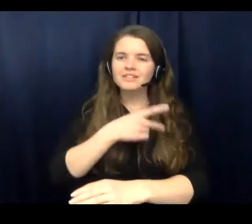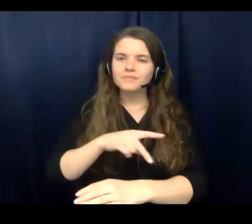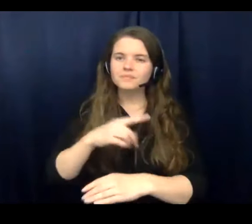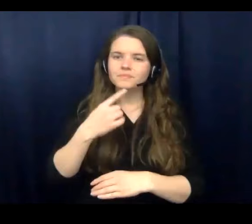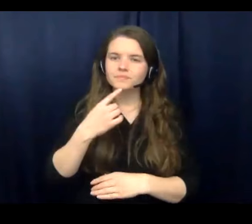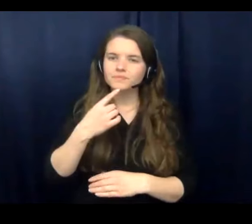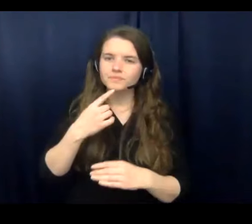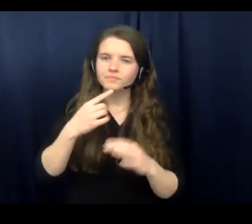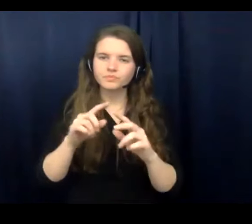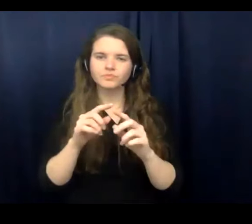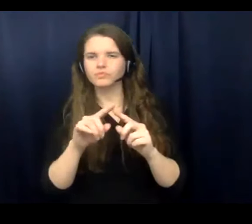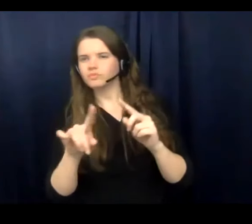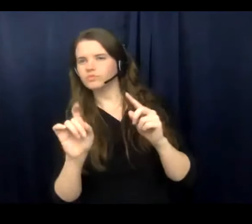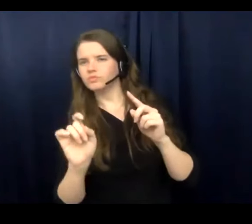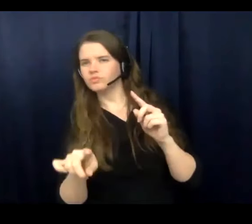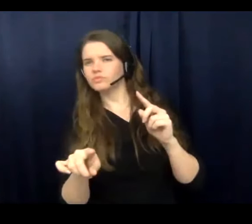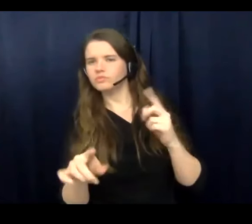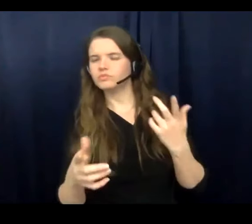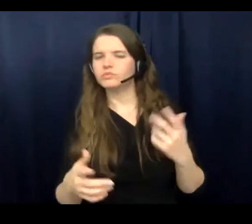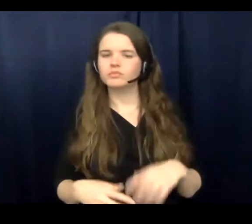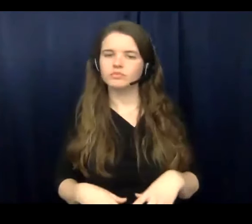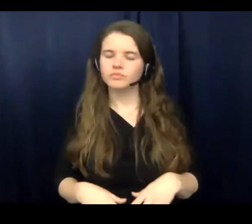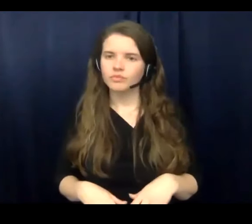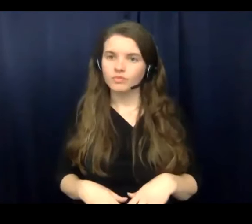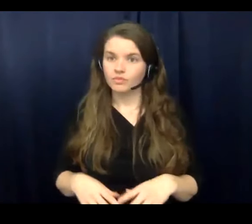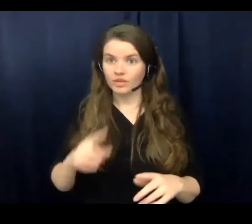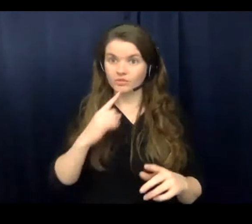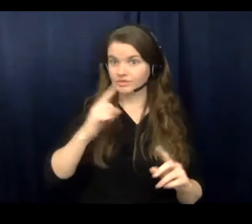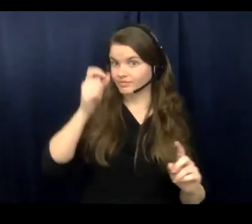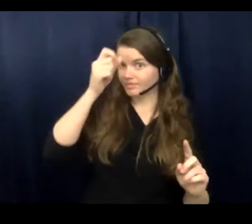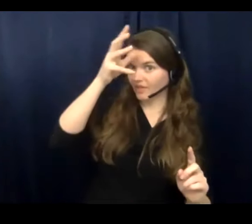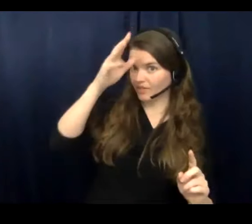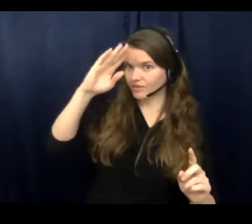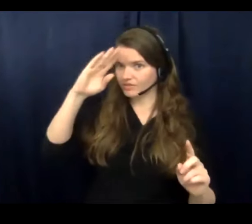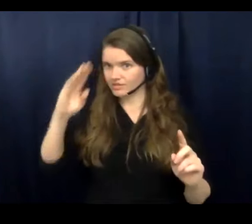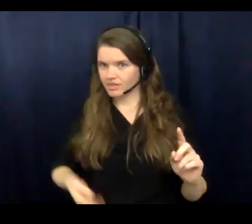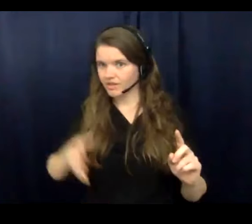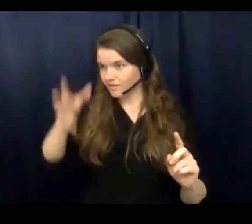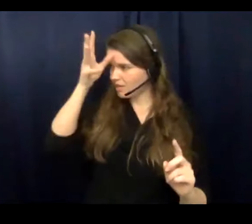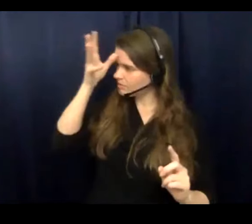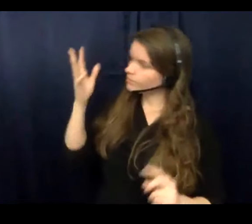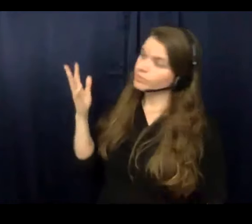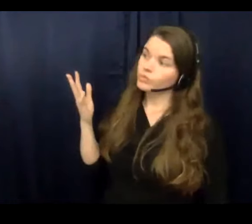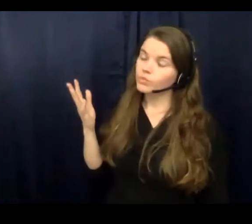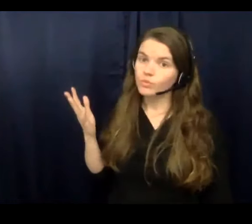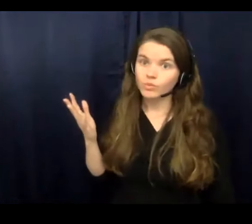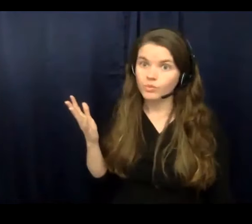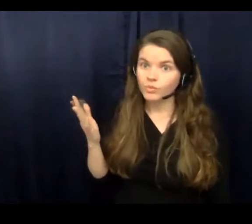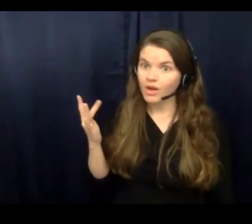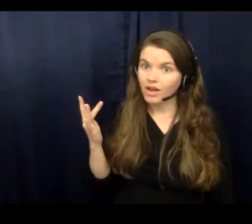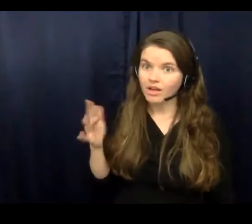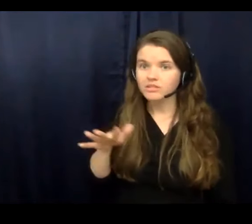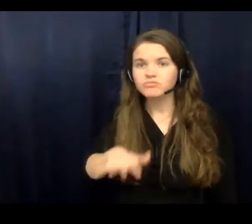rhetorical question. Now, it's the Father and the Son. And the Father asks, why do the nations rage